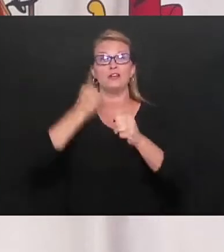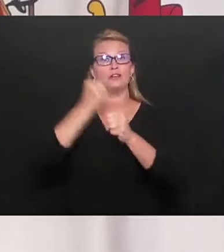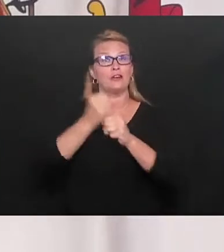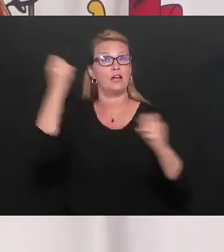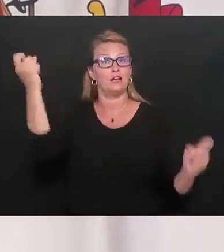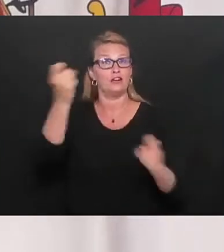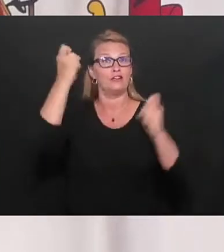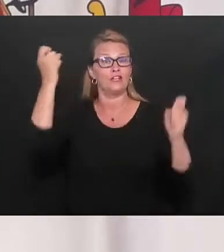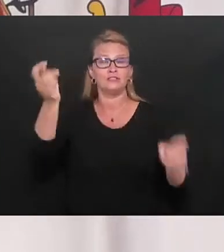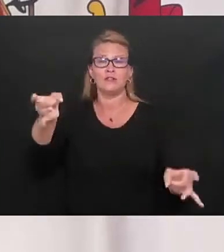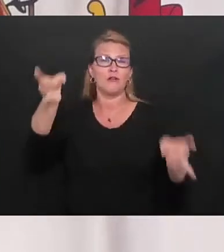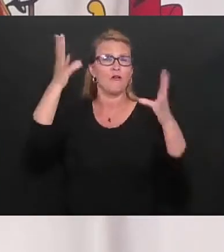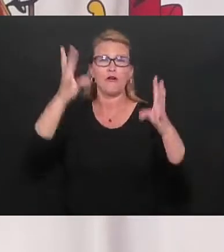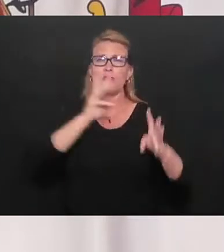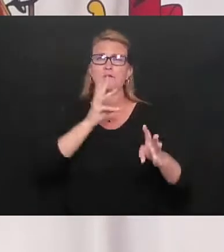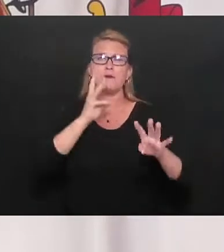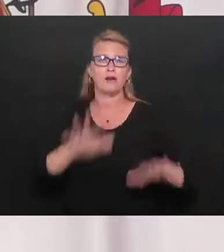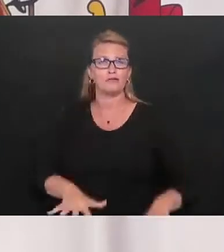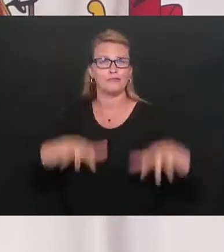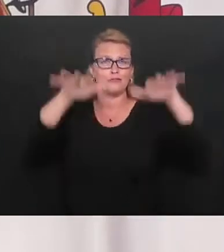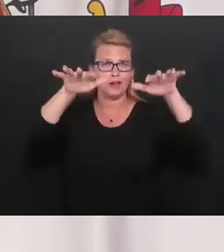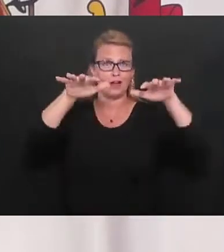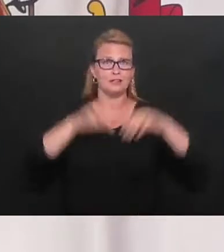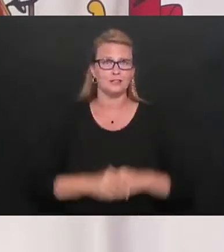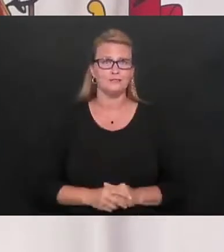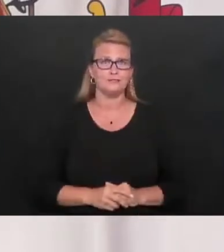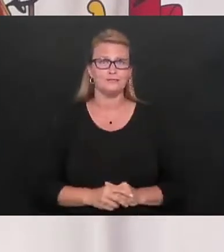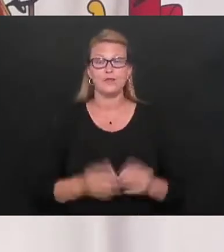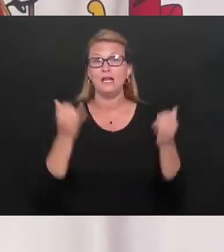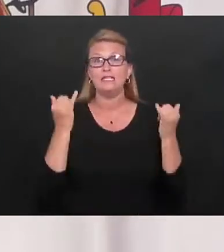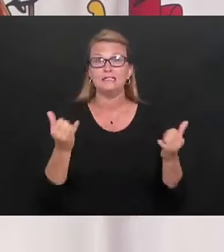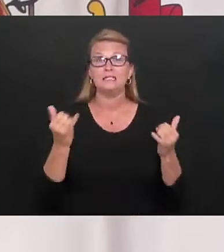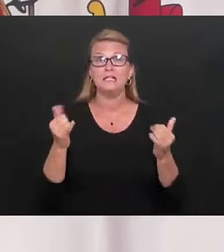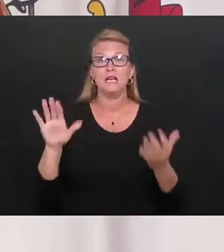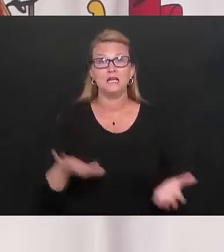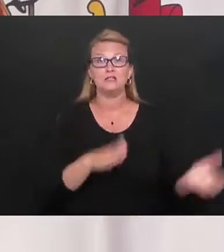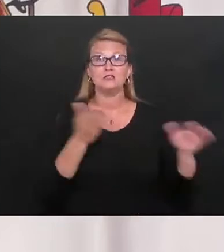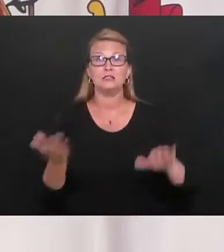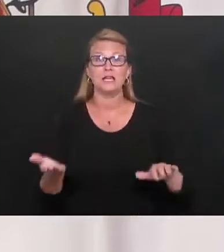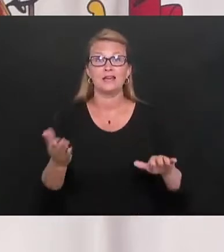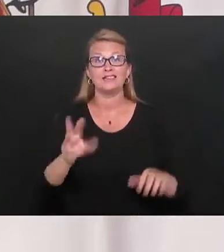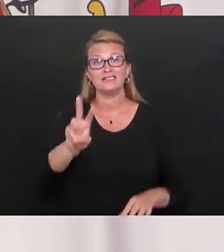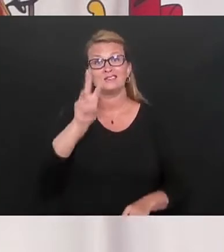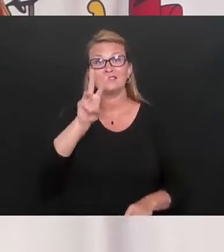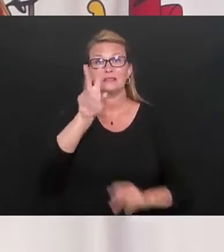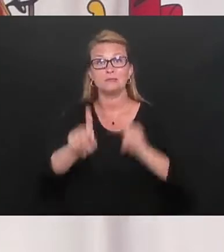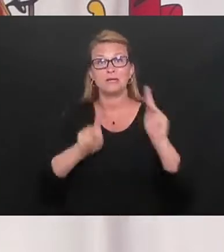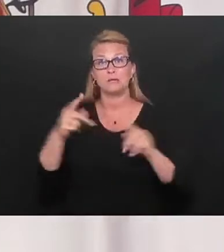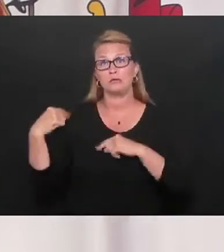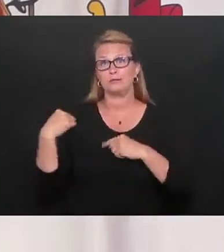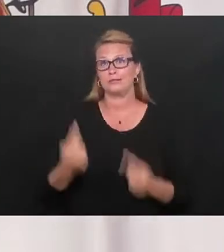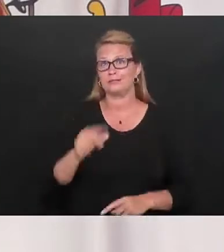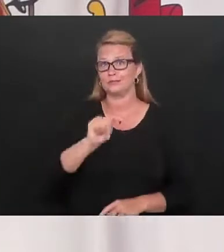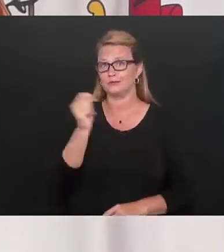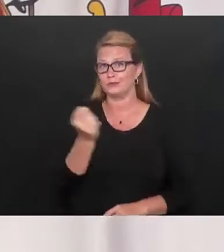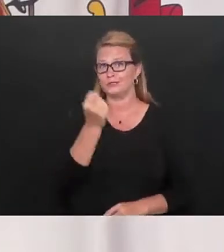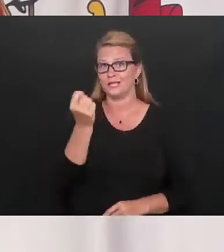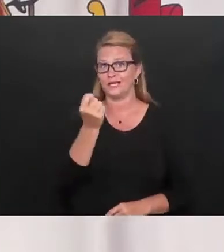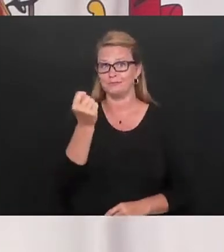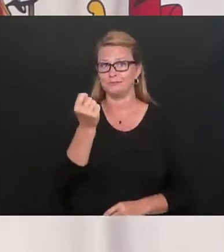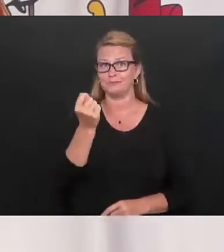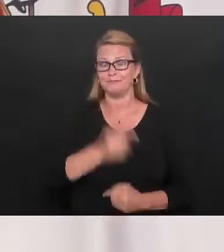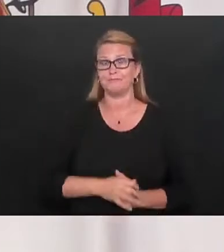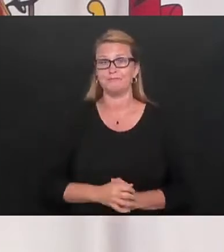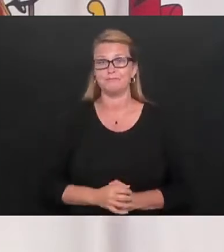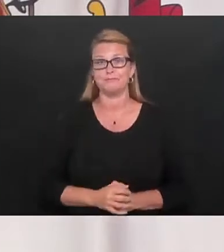terrible 2016 flood. Today, we've lost an additional 6 people since Tuesday.